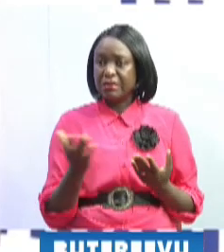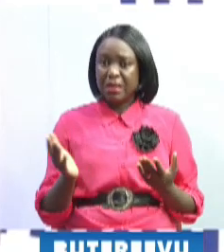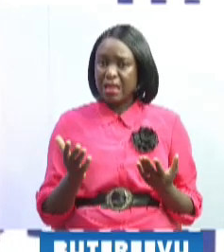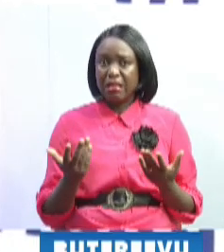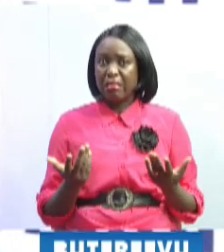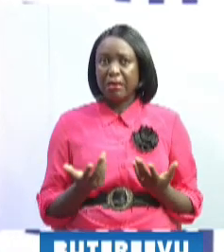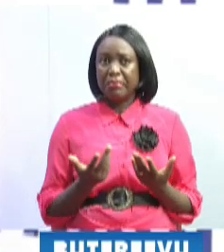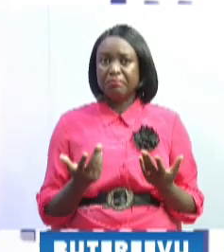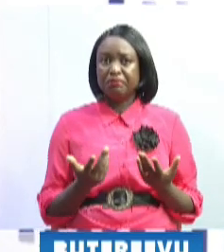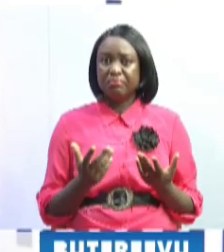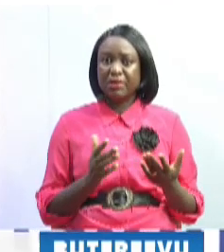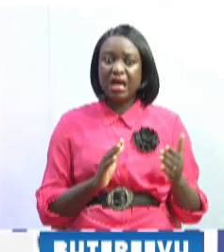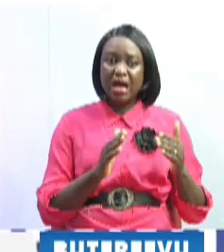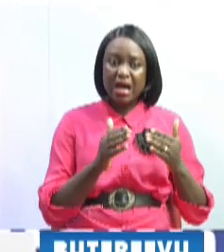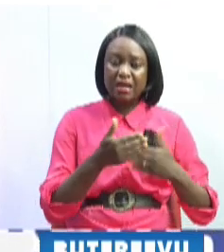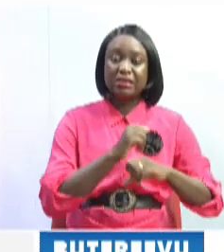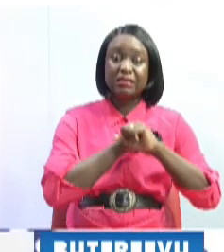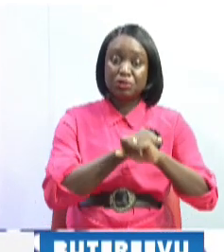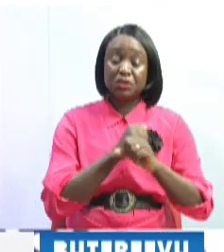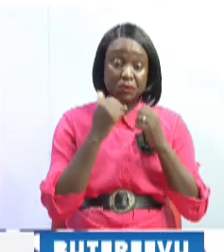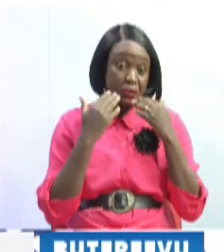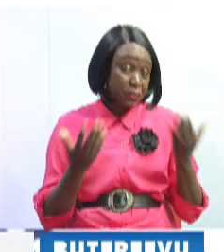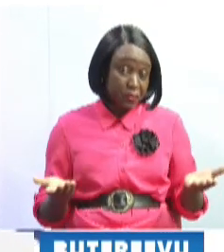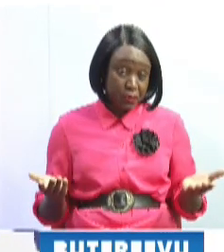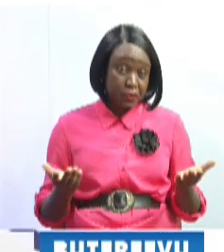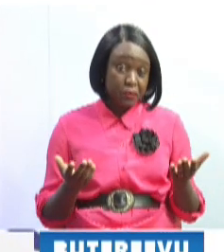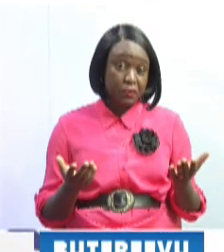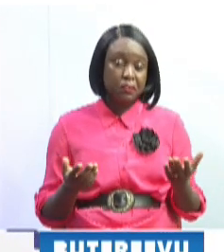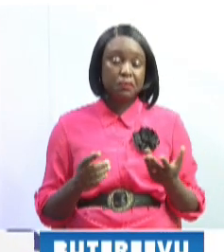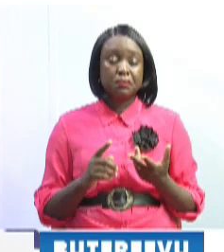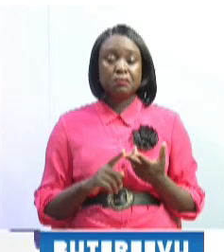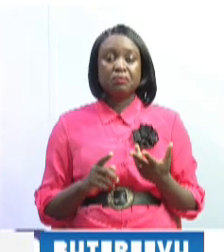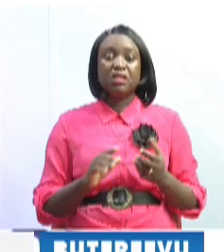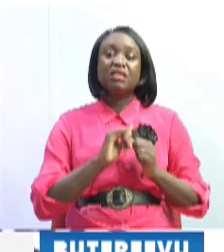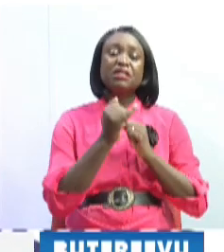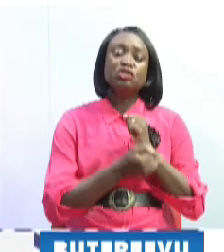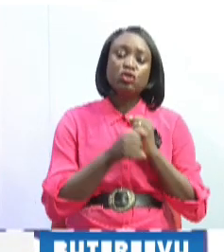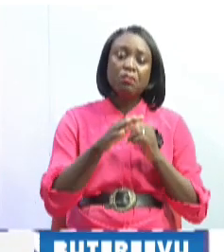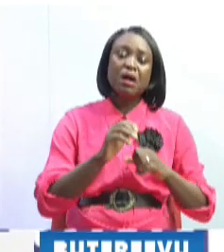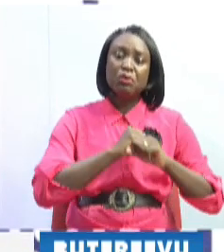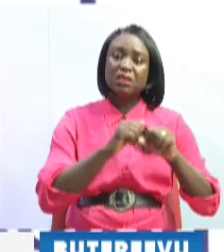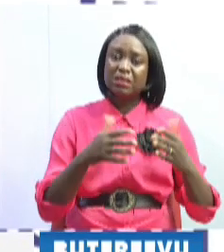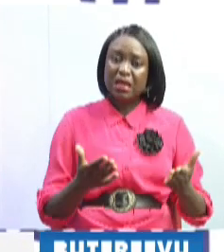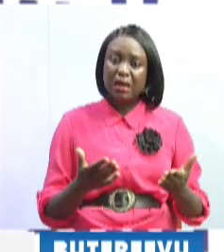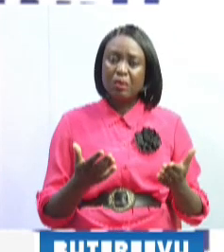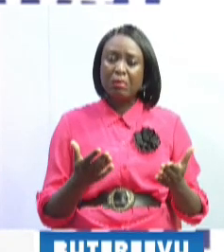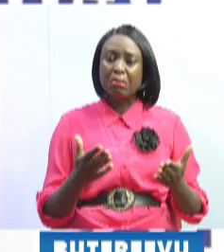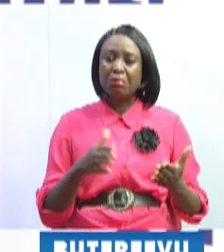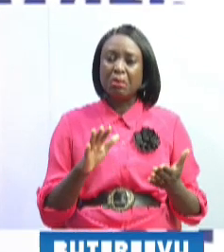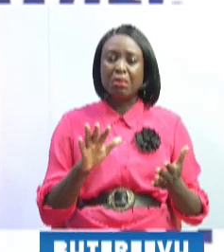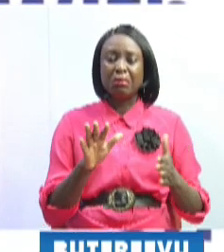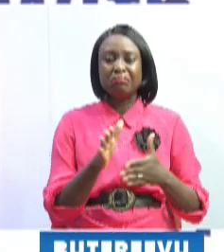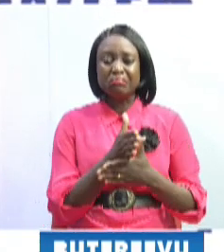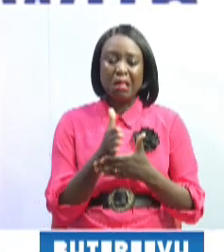to social protection arrangements. Their job security is very shaky. One can